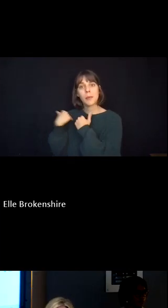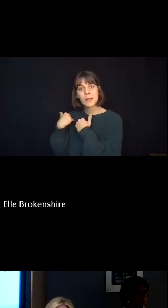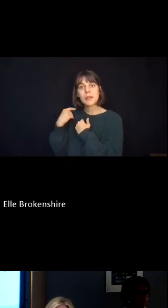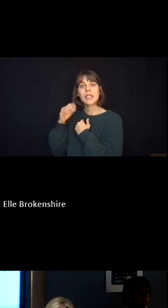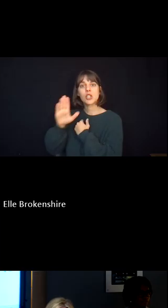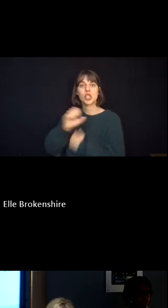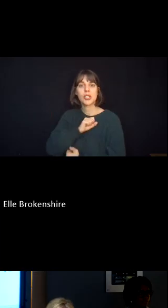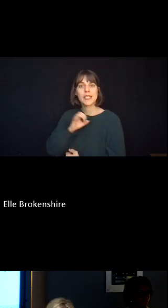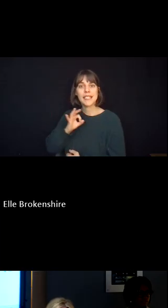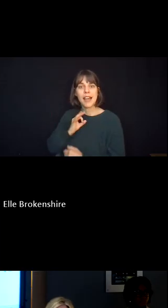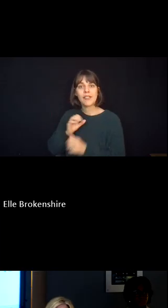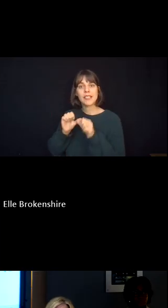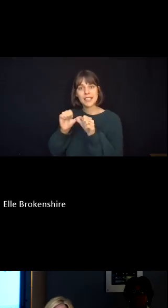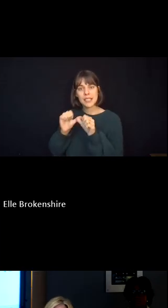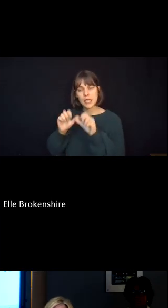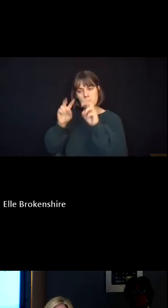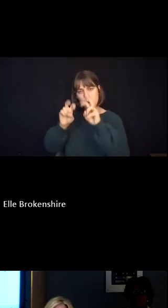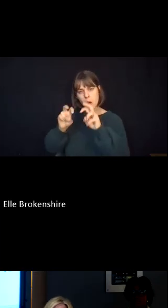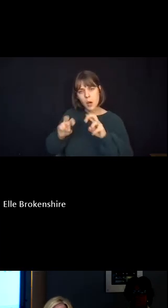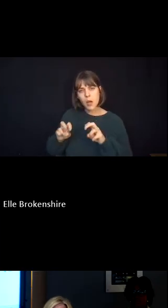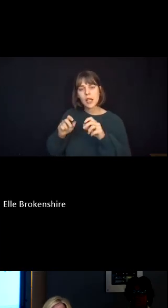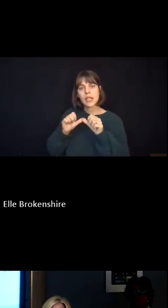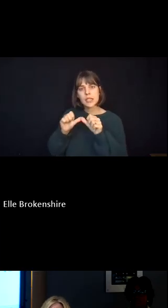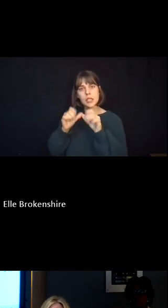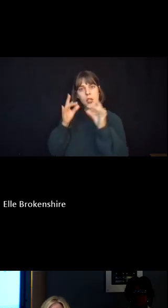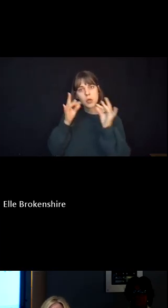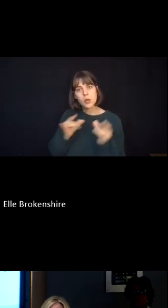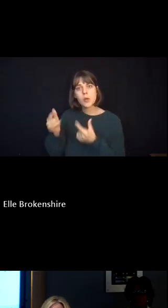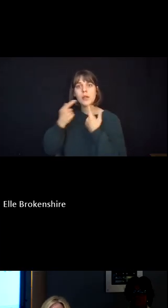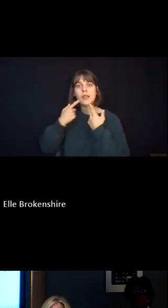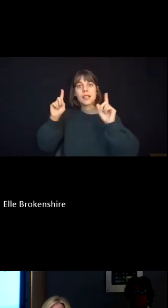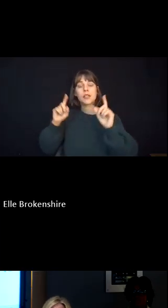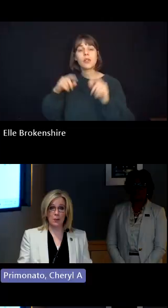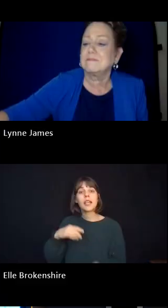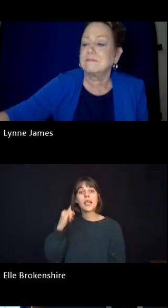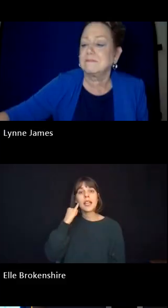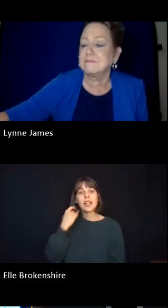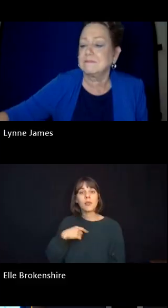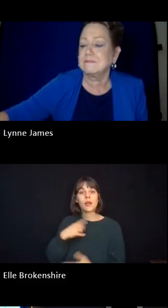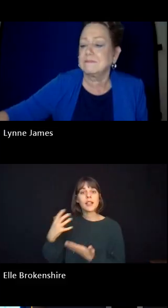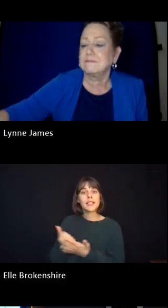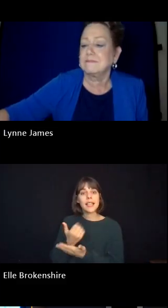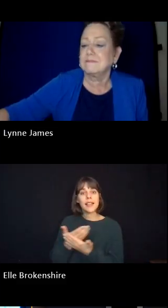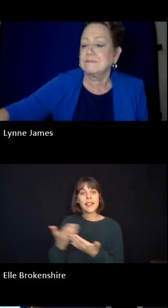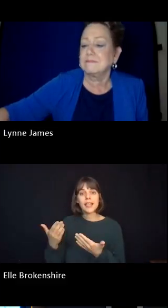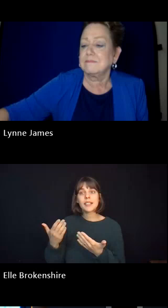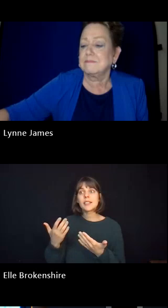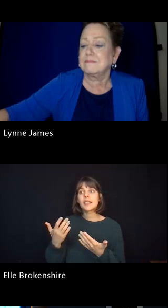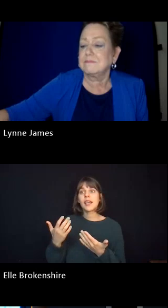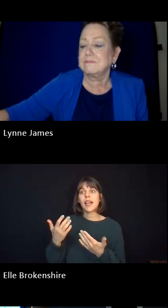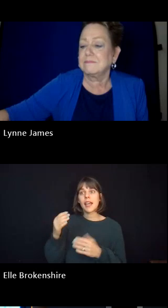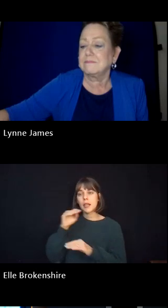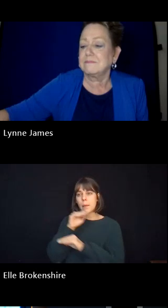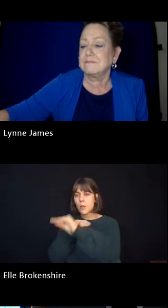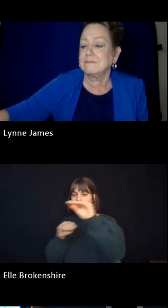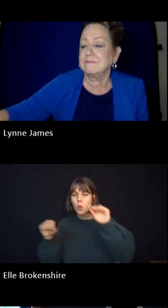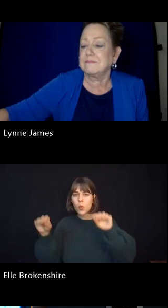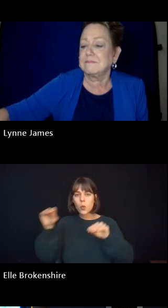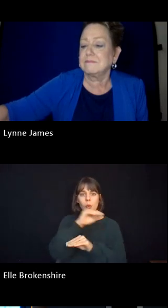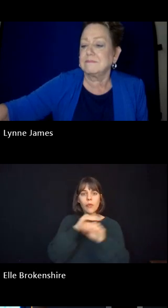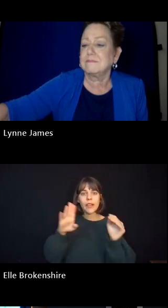to look at continued efficiencies. Realistically, if we're taking things and moving them on capital, we have to make sure that we are